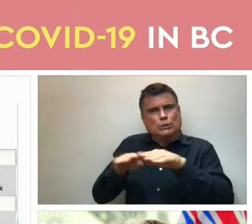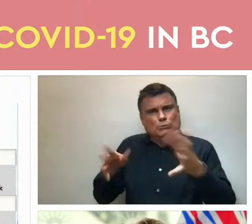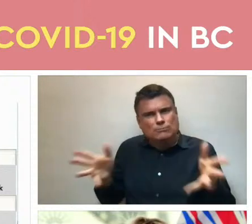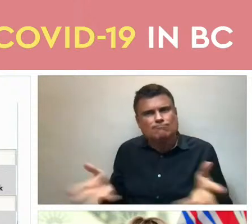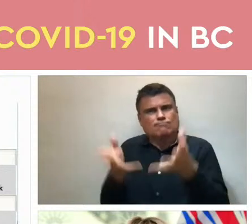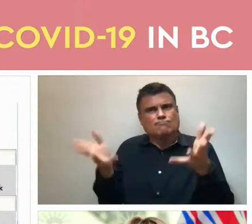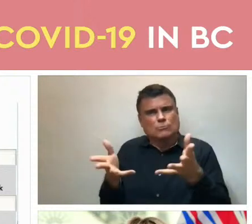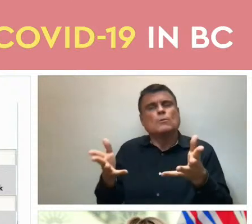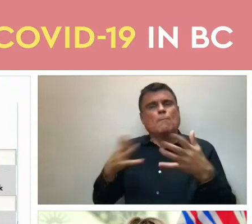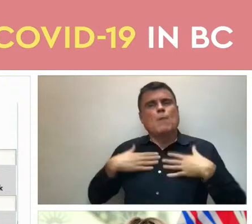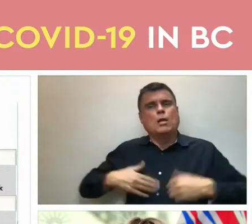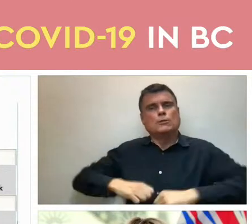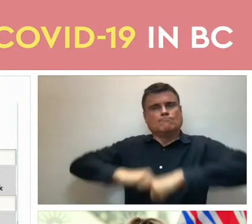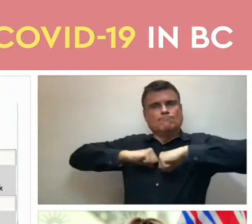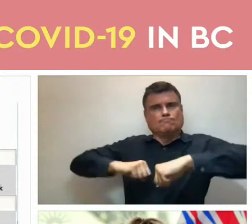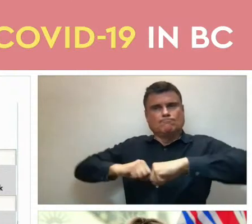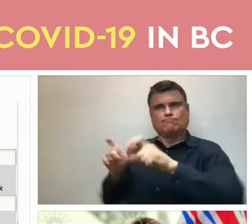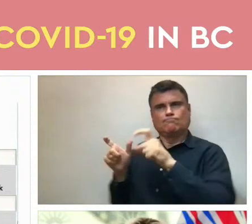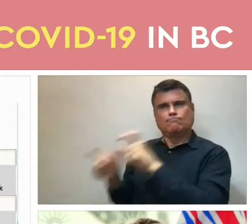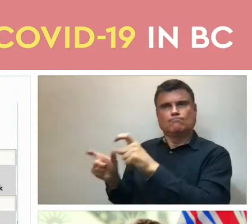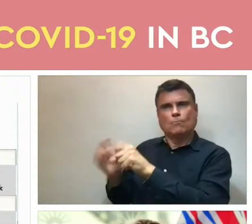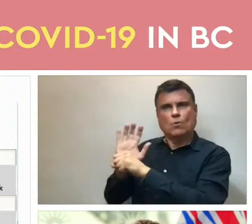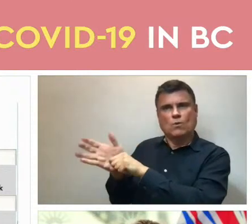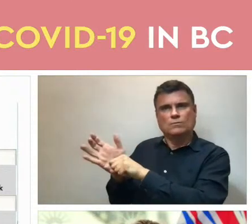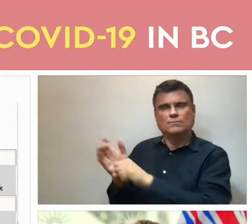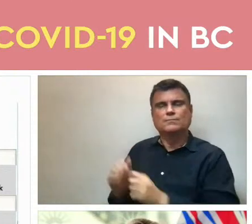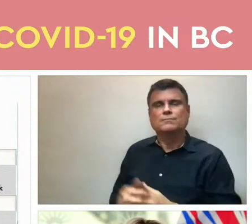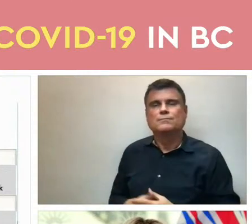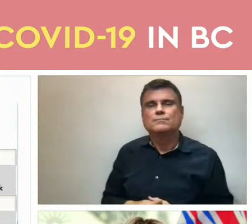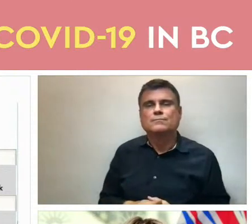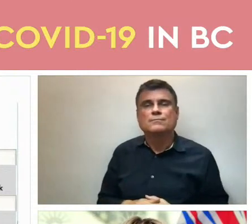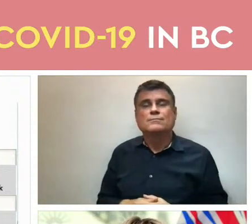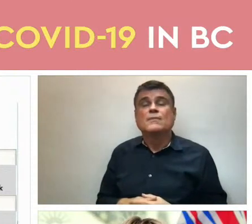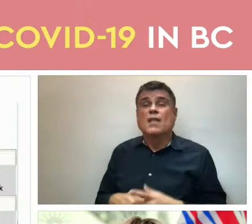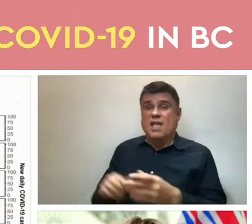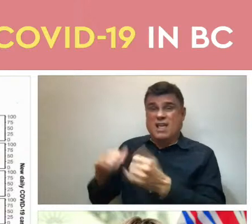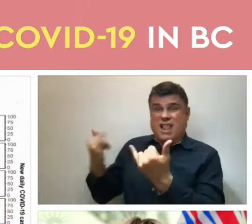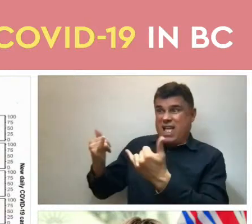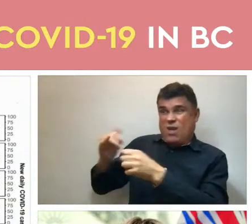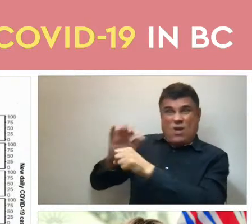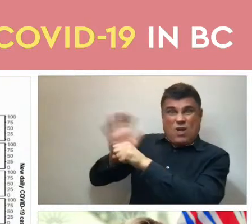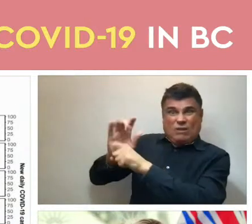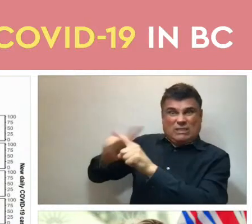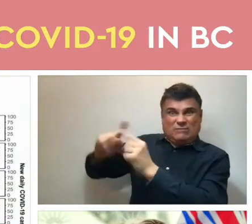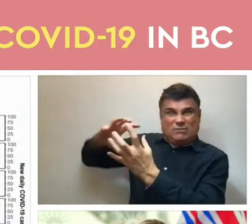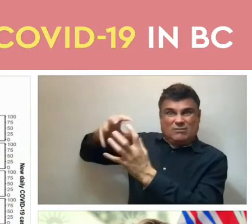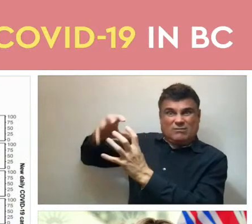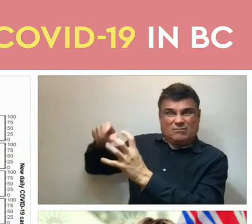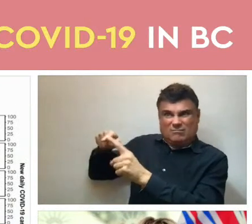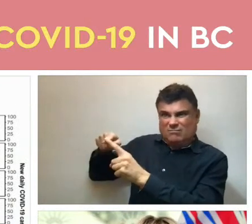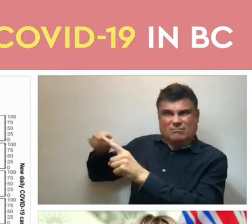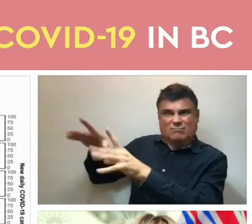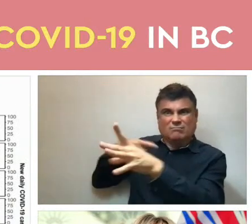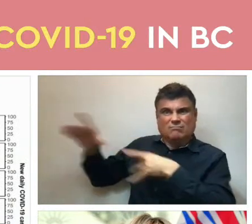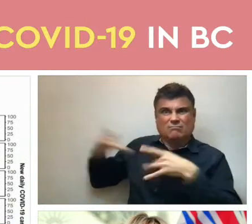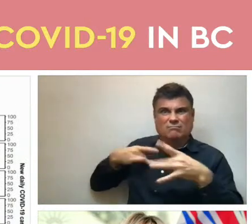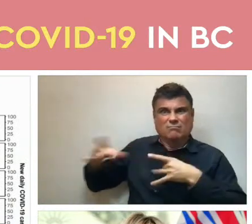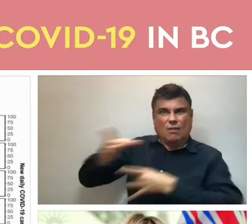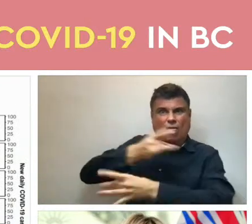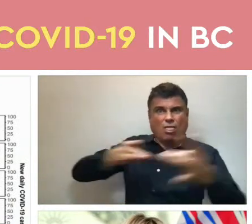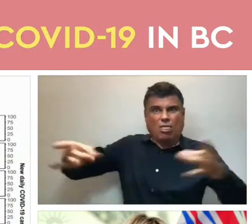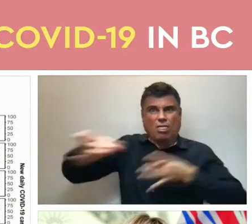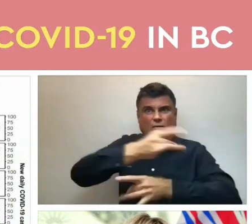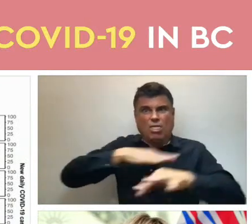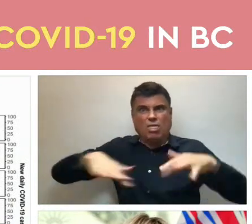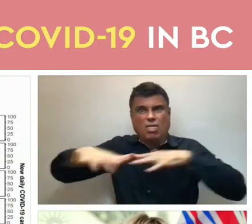and more transmissible strains being entered into our community too. If we look across the province of where we're